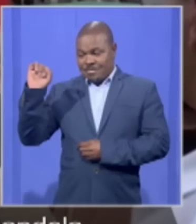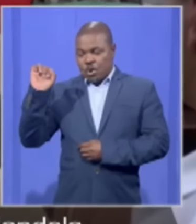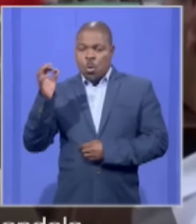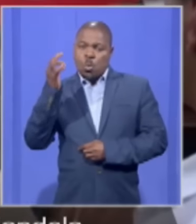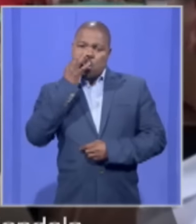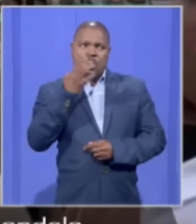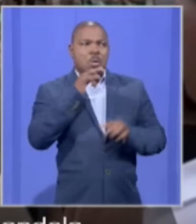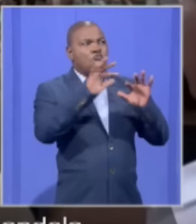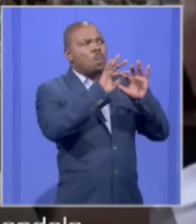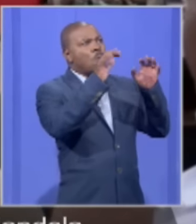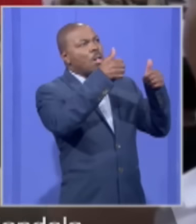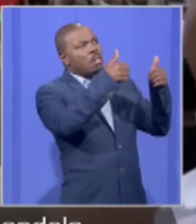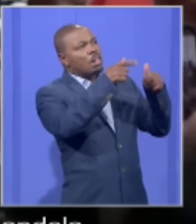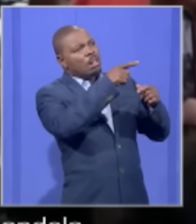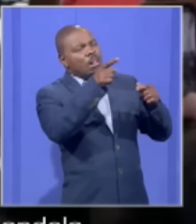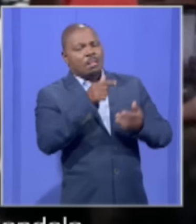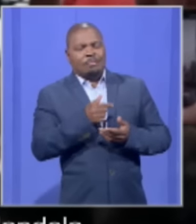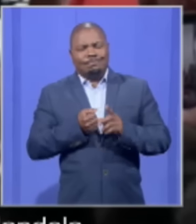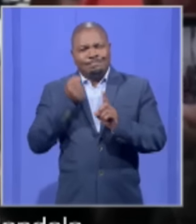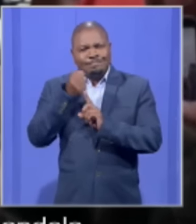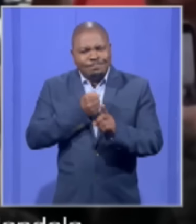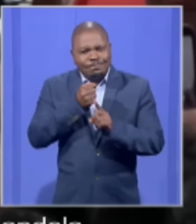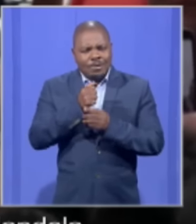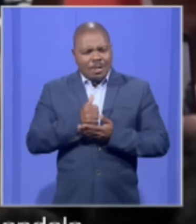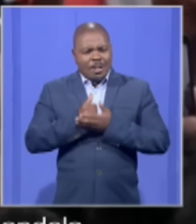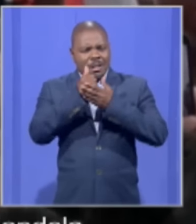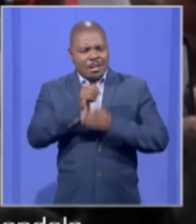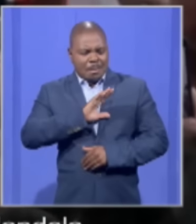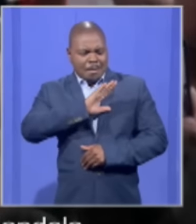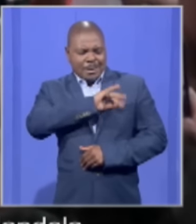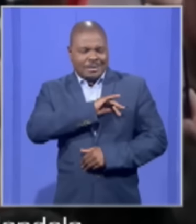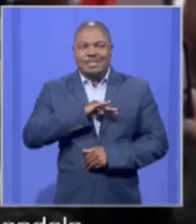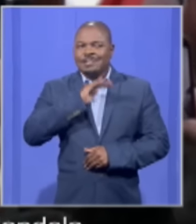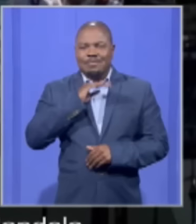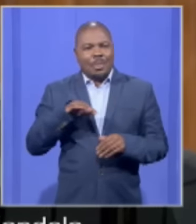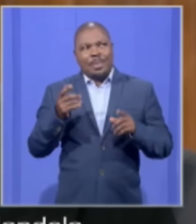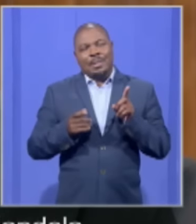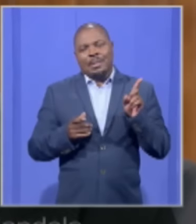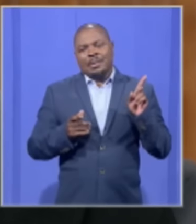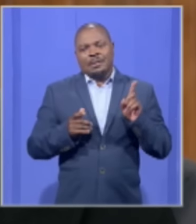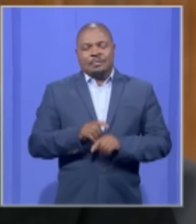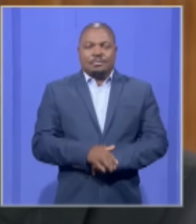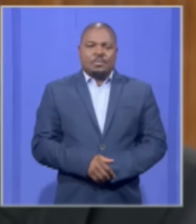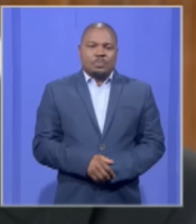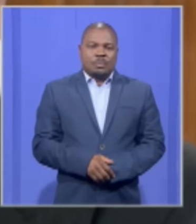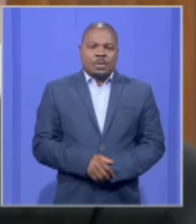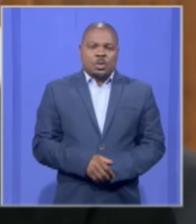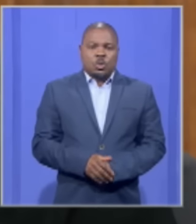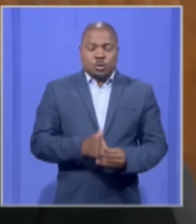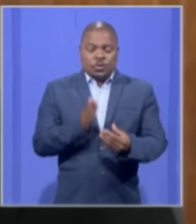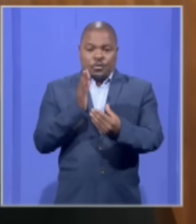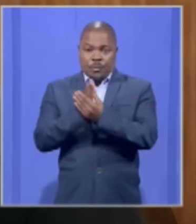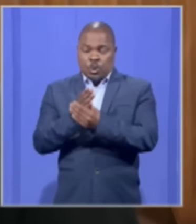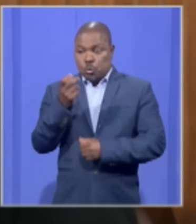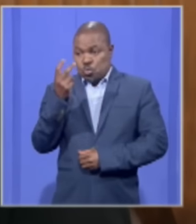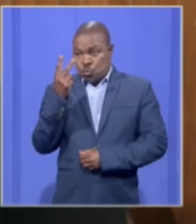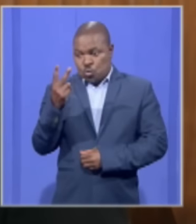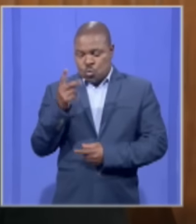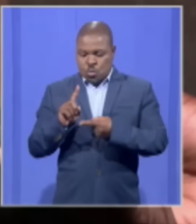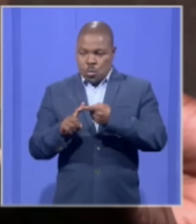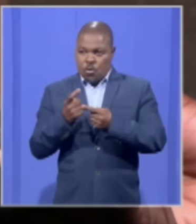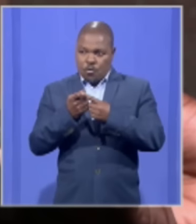baeteledipele ba lefatshe ga ba dire go lekane go lwela maPalestina. There are two dockets, one from